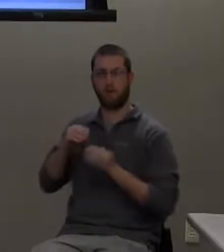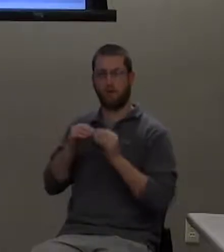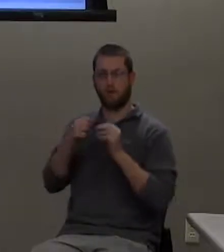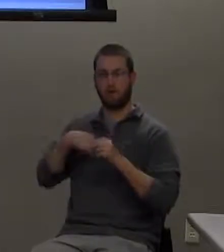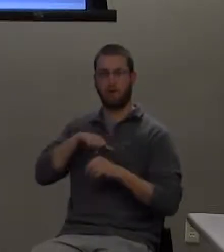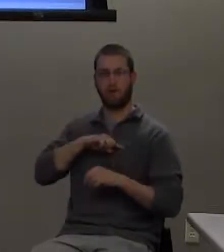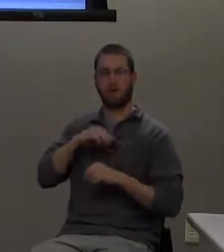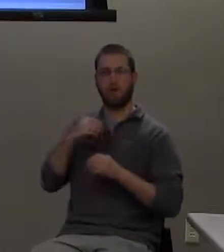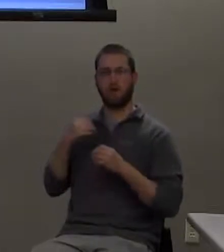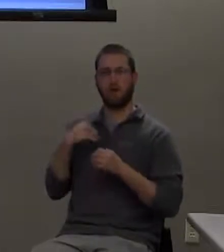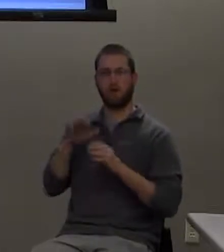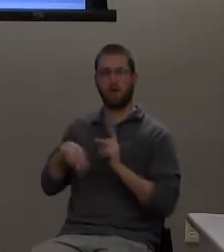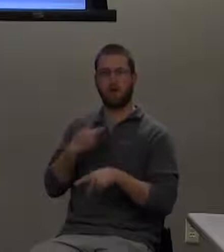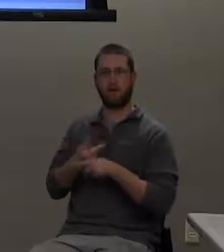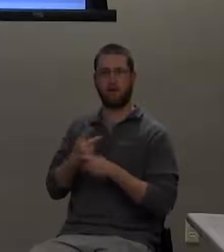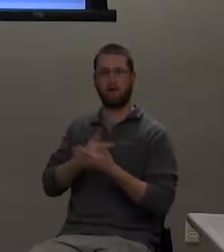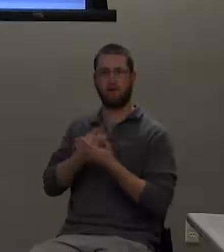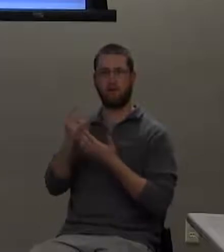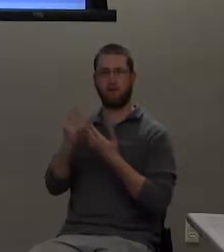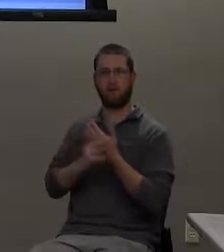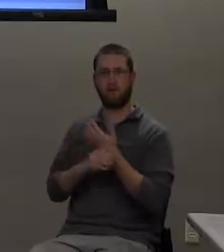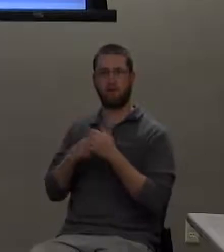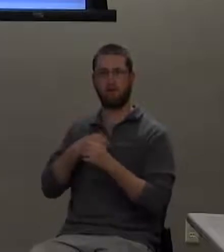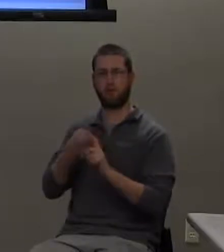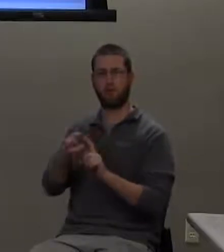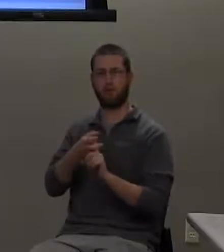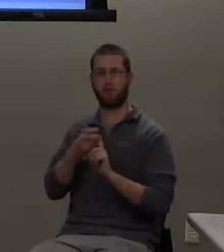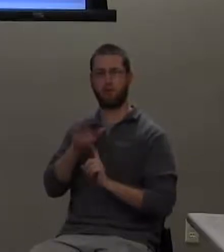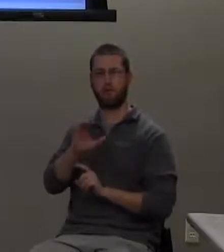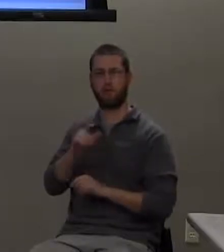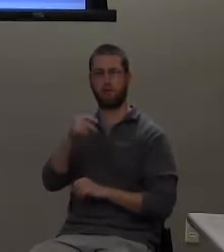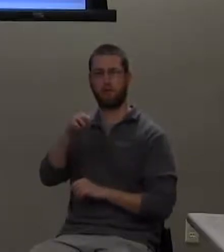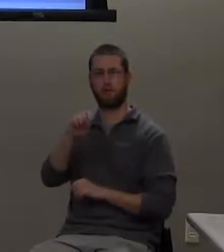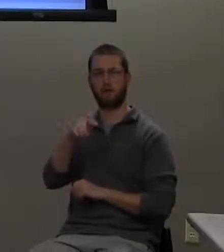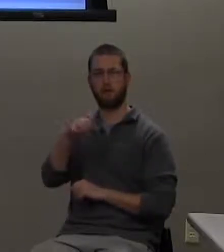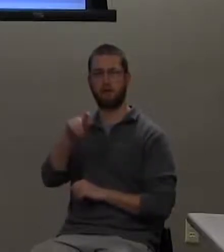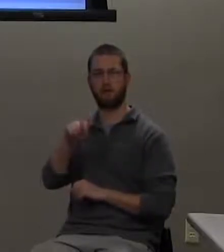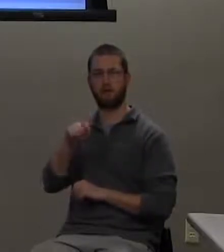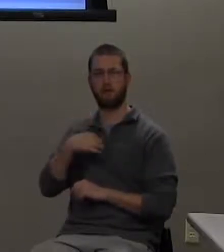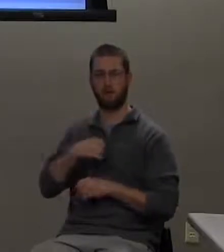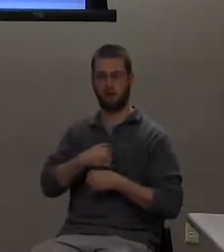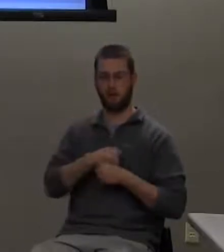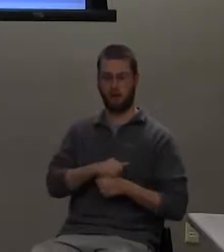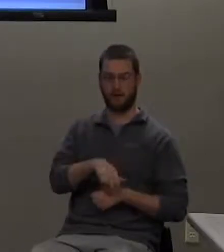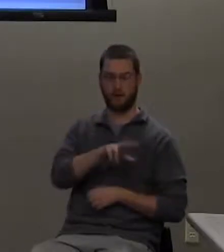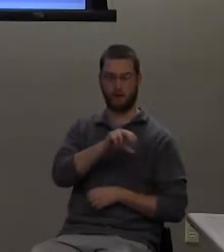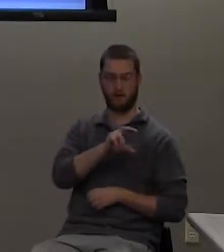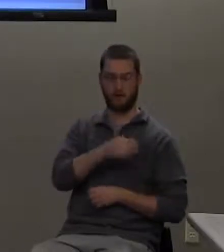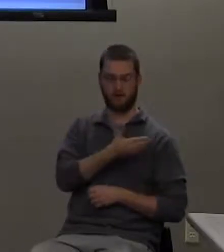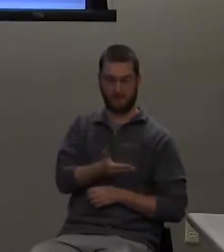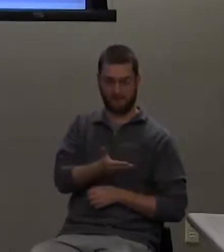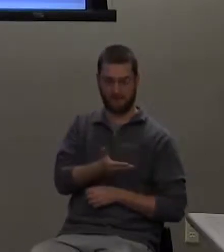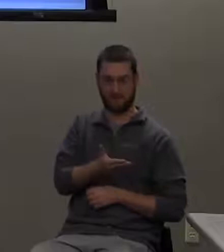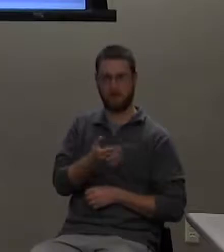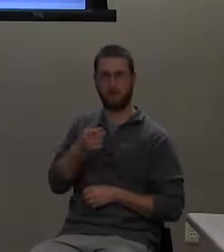of those types of programs where we can say to prospects, we're producing 30 X's a year, you need 10, you have your pick of the litter of people who